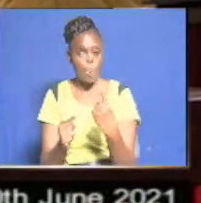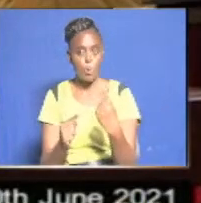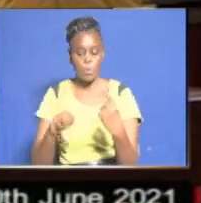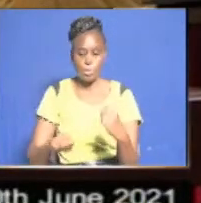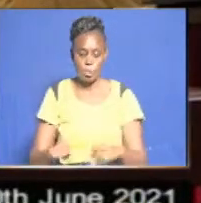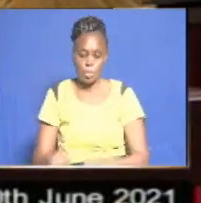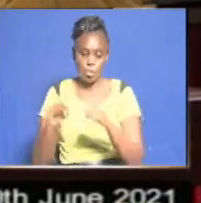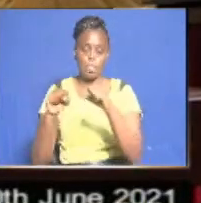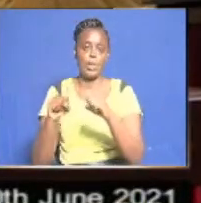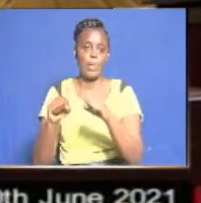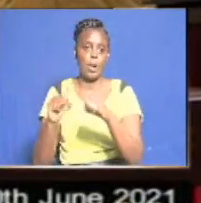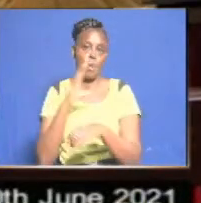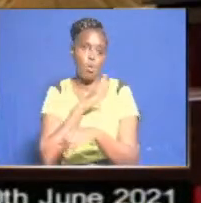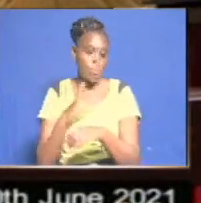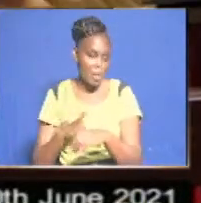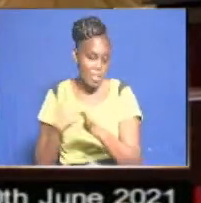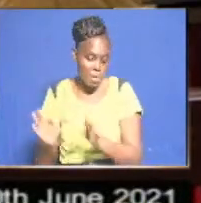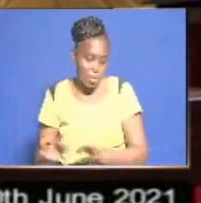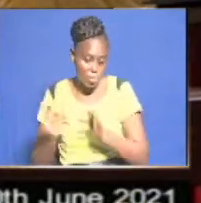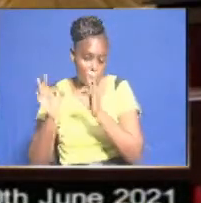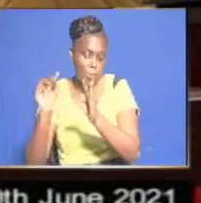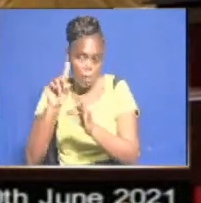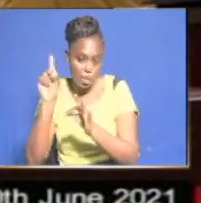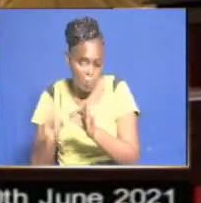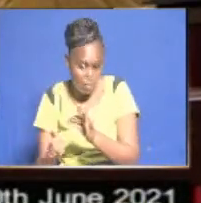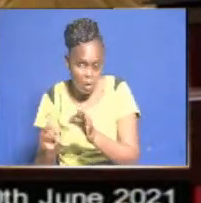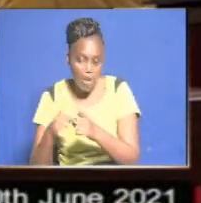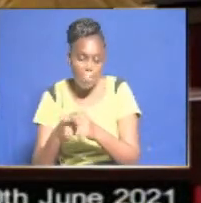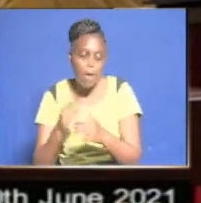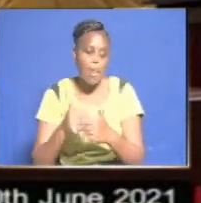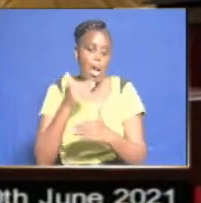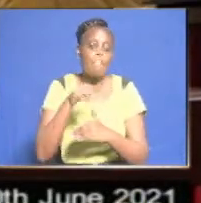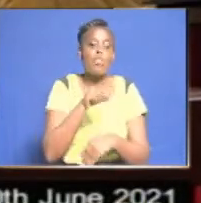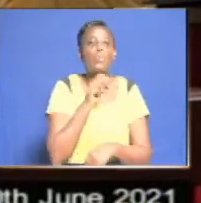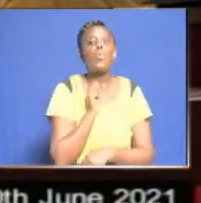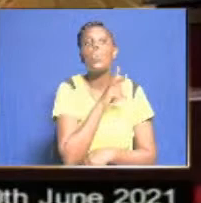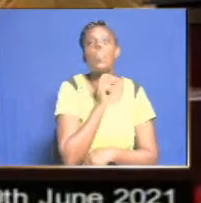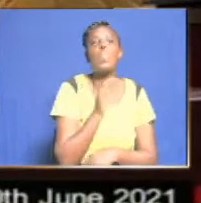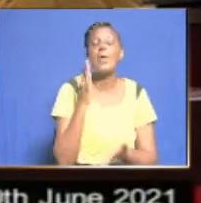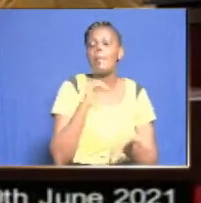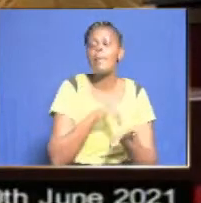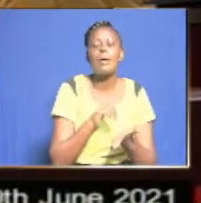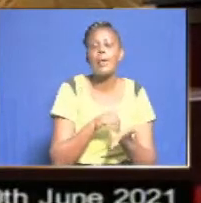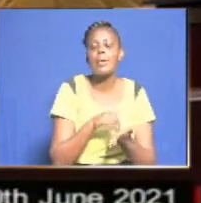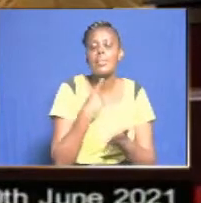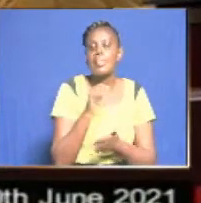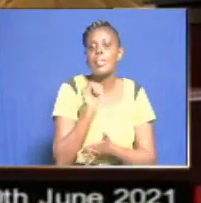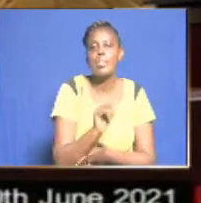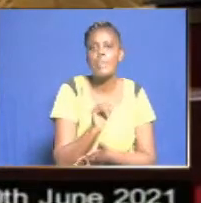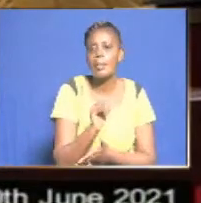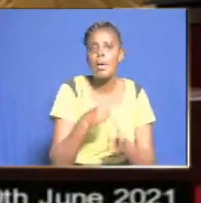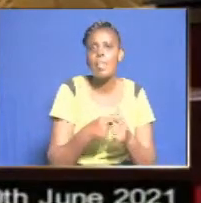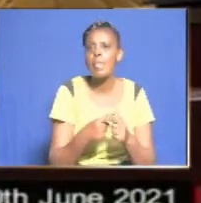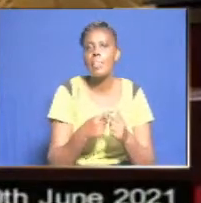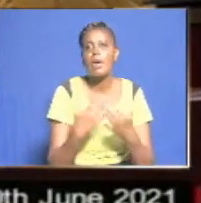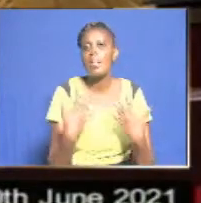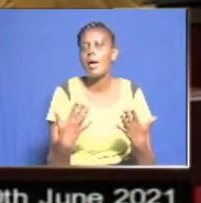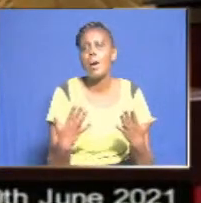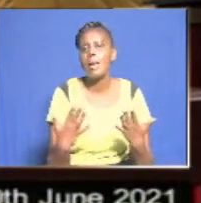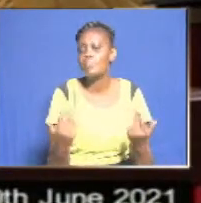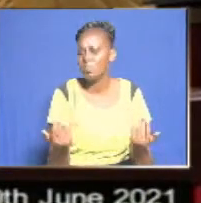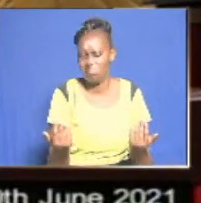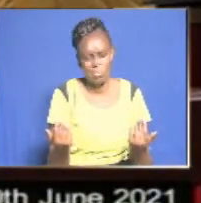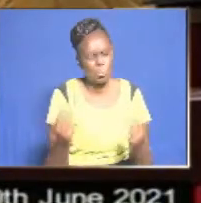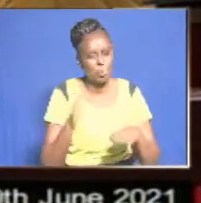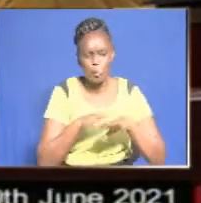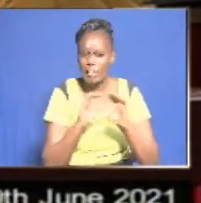to postpone your question and then come to complain here. Is that so? Because as she says, then your hands will look extremely dirty.